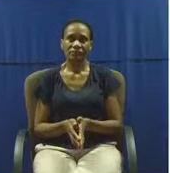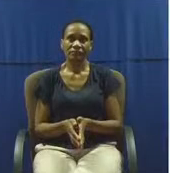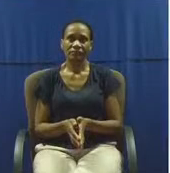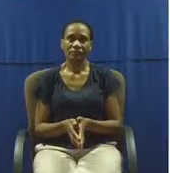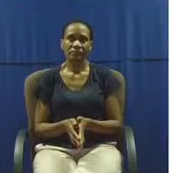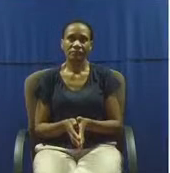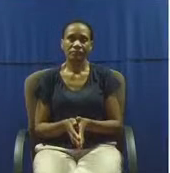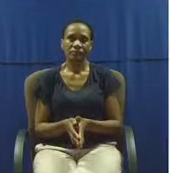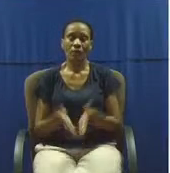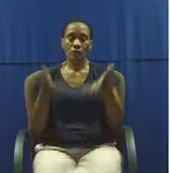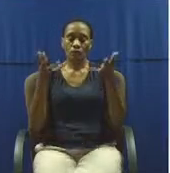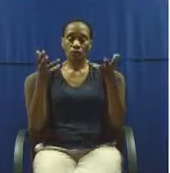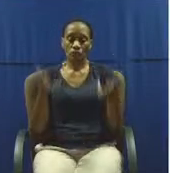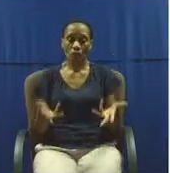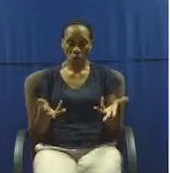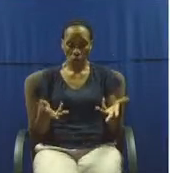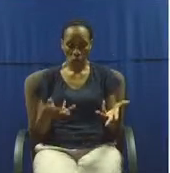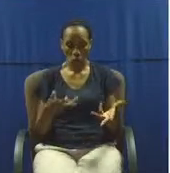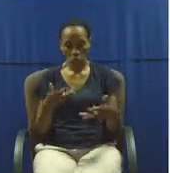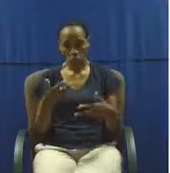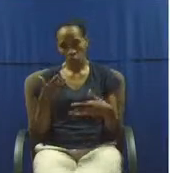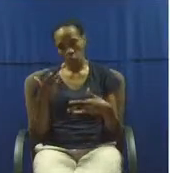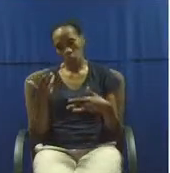Yes. So